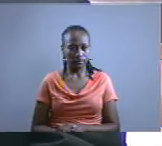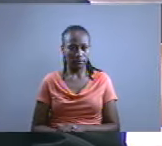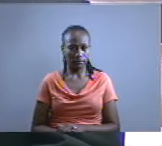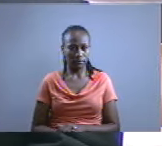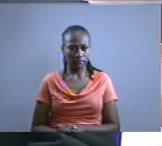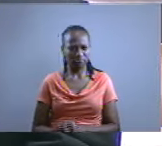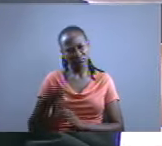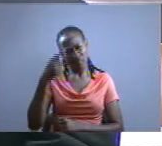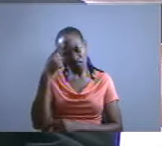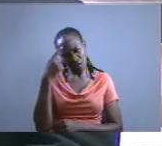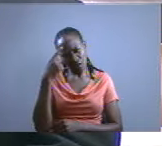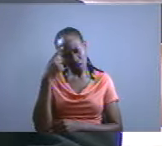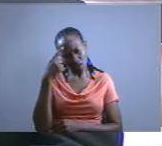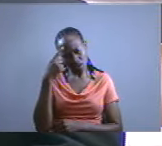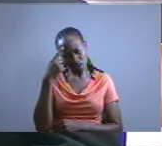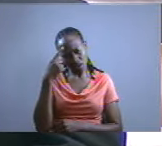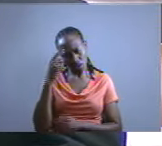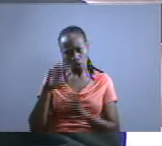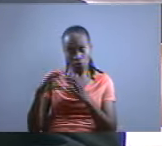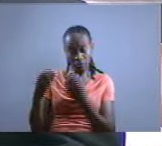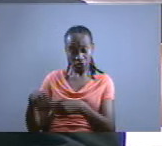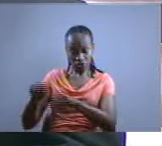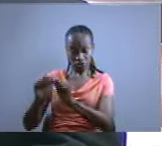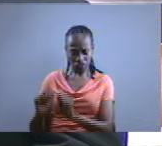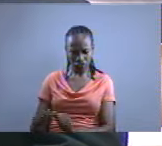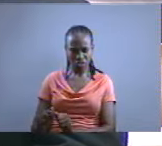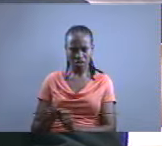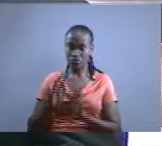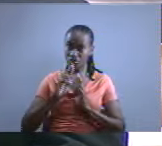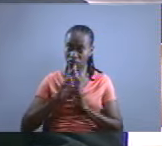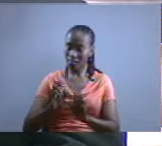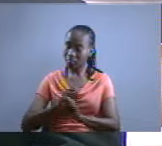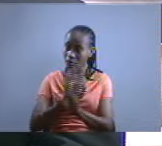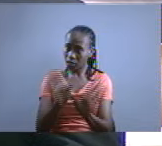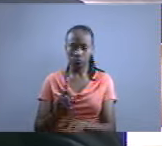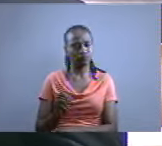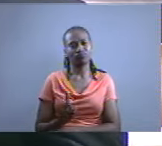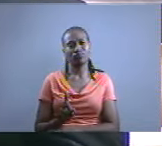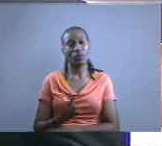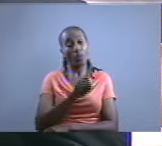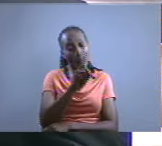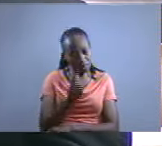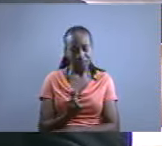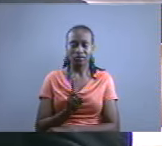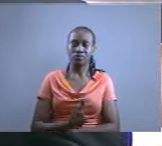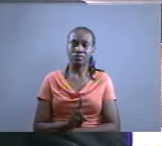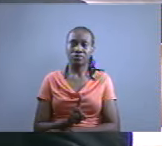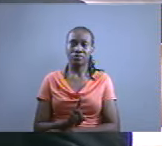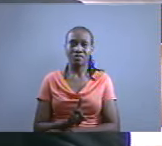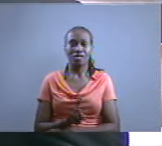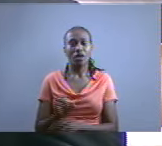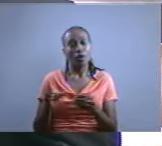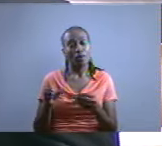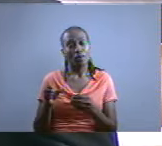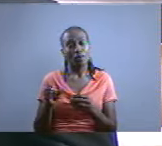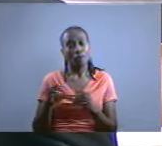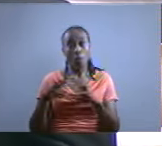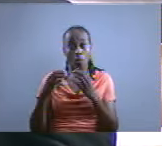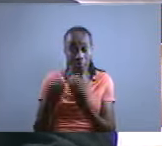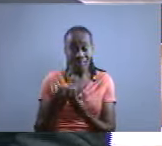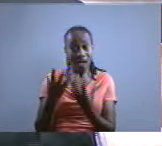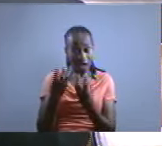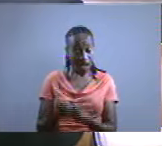Chair of Committees did not answer the question. The question was whether there are committees sitting, not whether there are committees that got permission